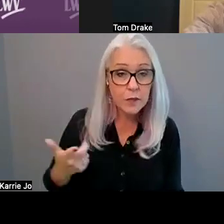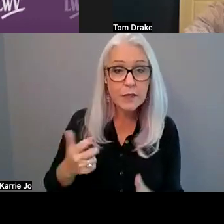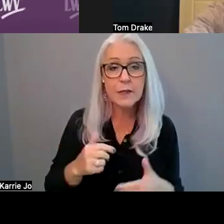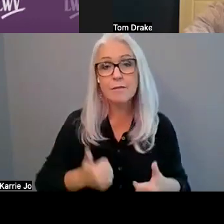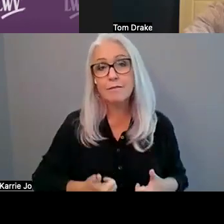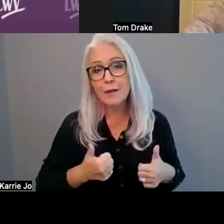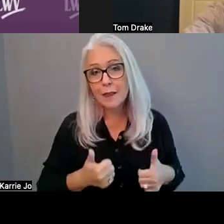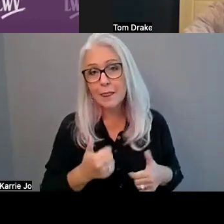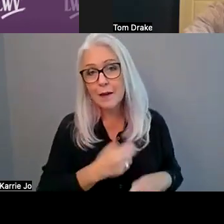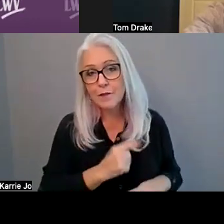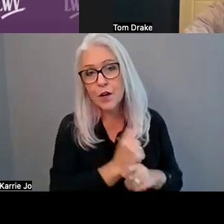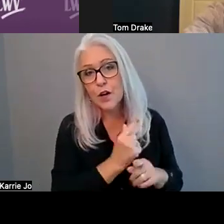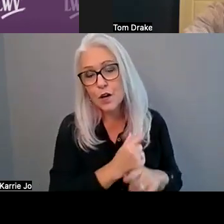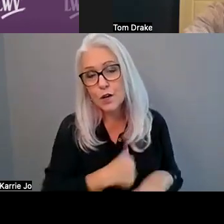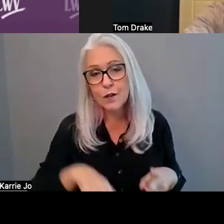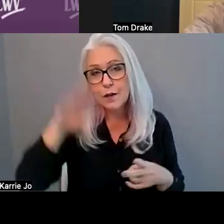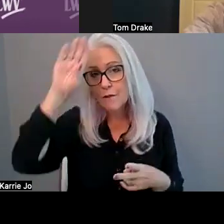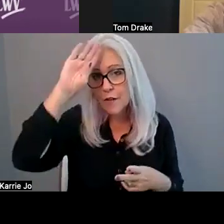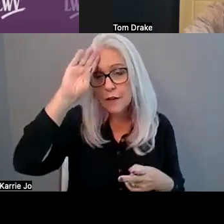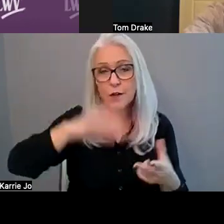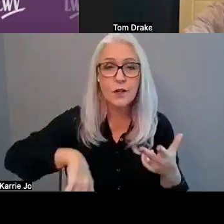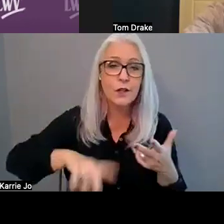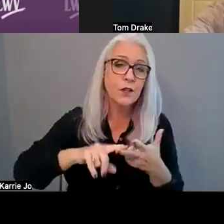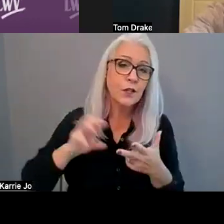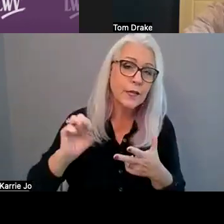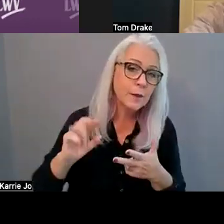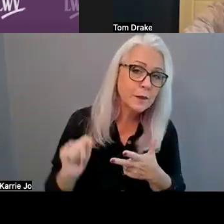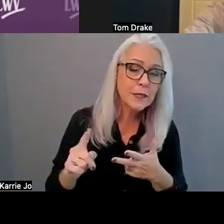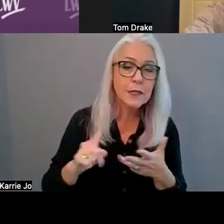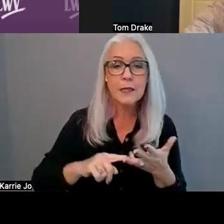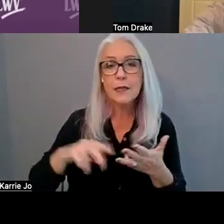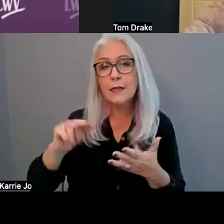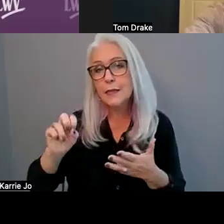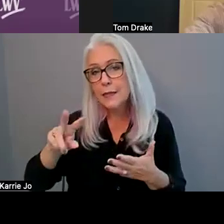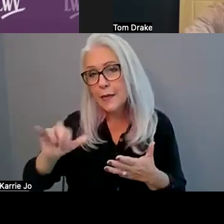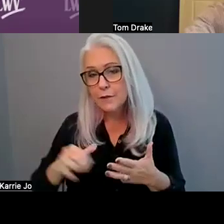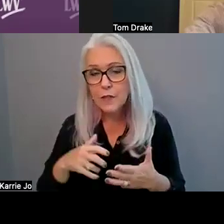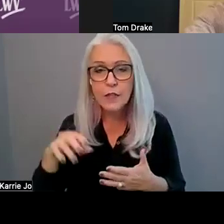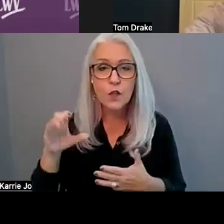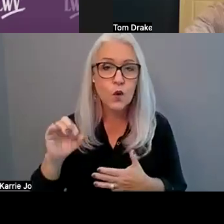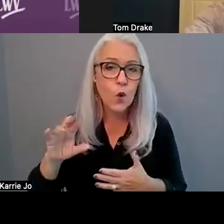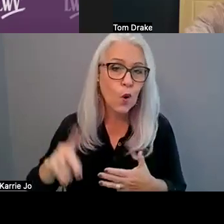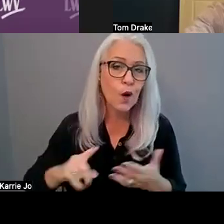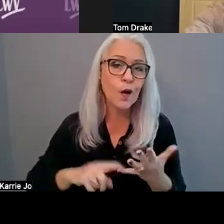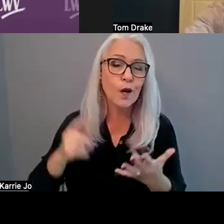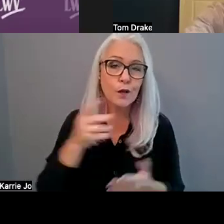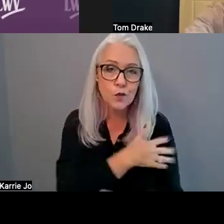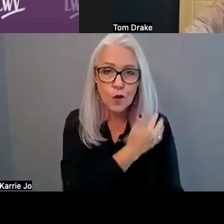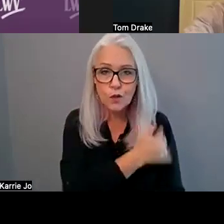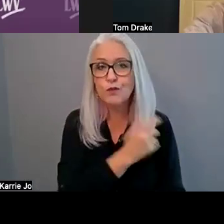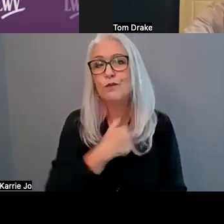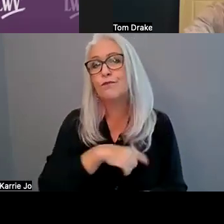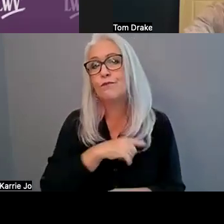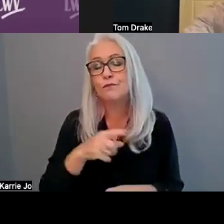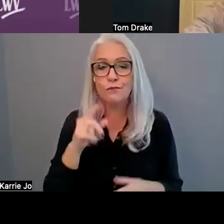here in Hastings to a firefighter, EMT, serving as a Navy hospital corpsman, police officer, sergeant, criminal investigator.